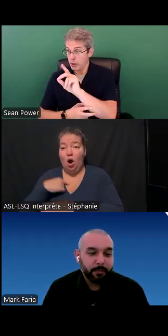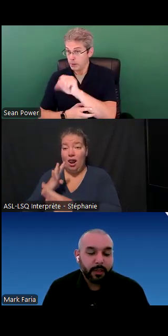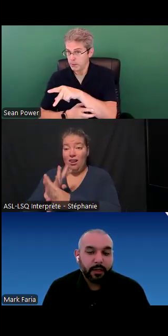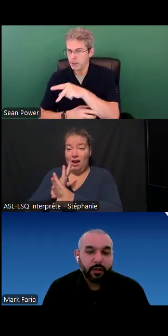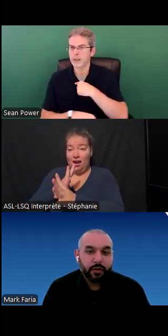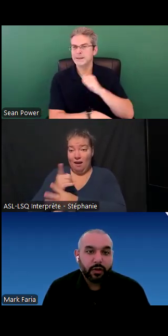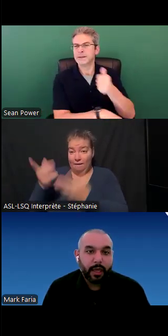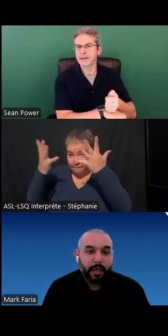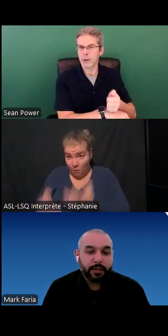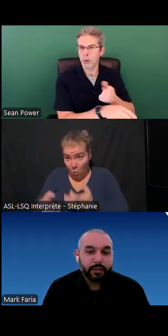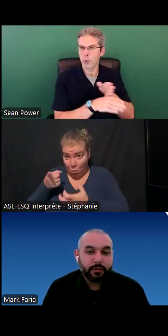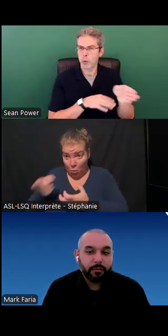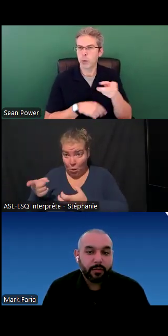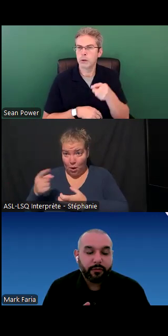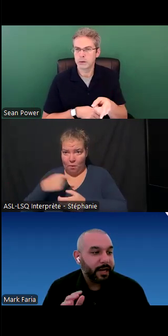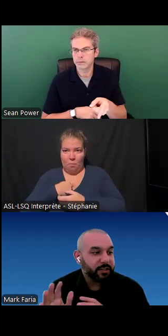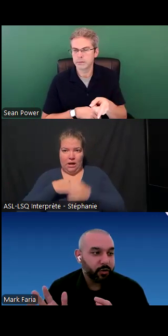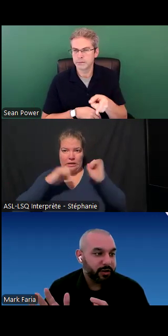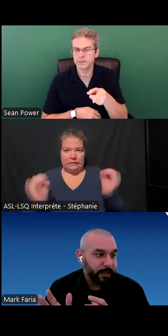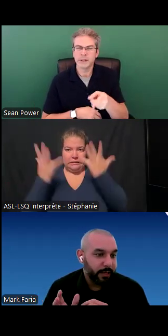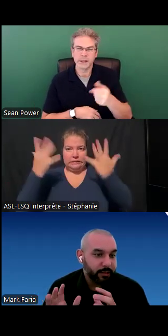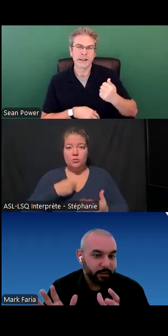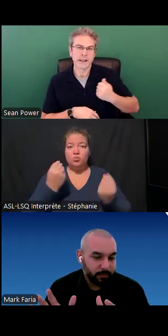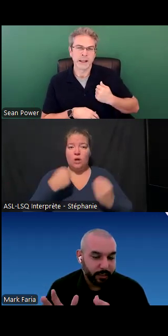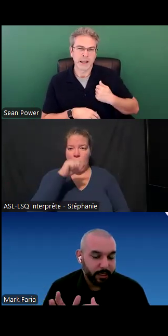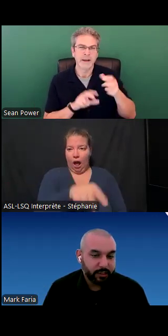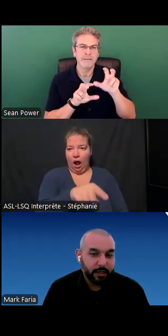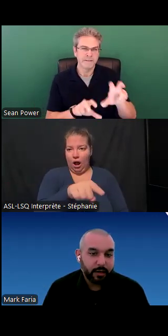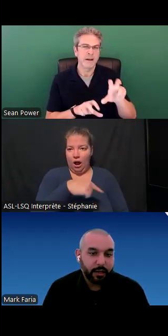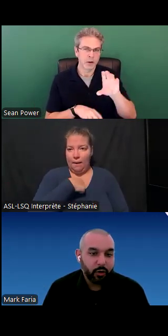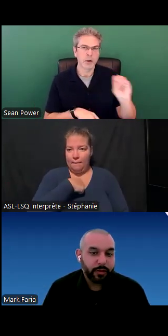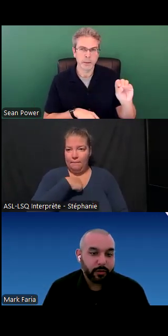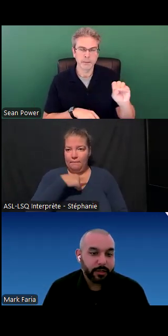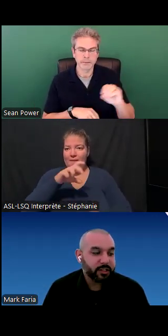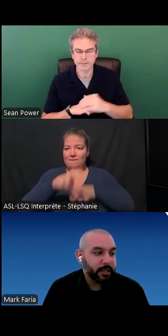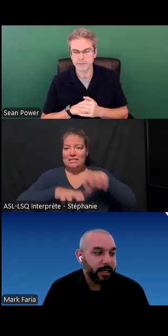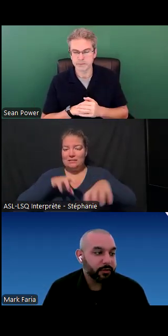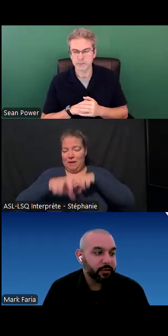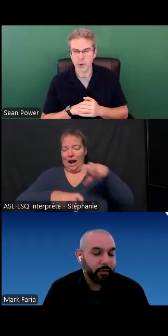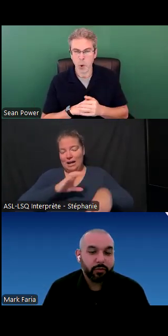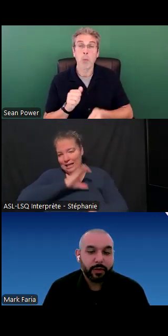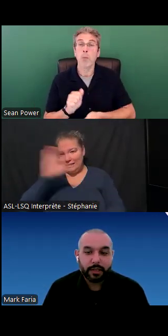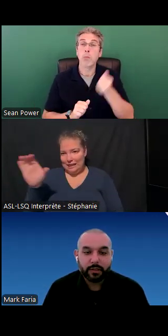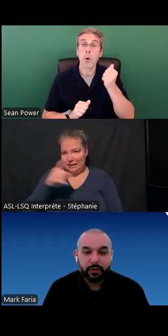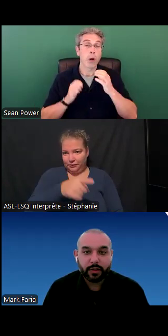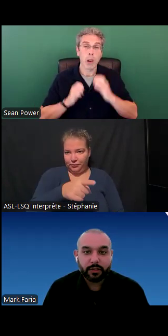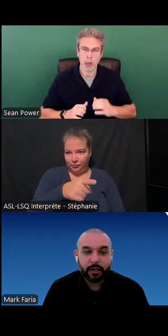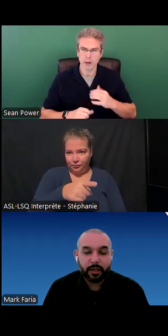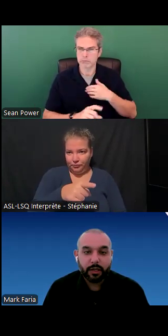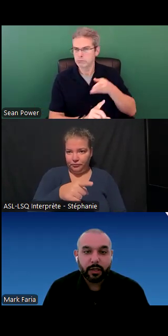company, and the vast majority of my clients, like I said, I open their RDSP accounts through Mackenzie.